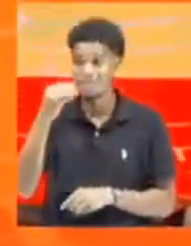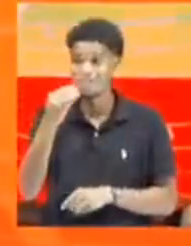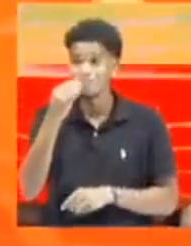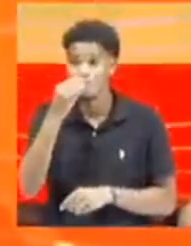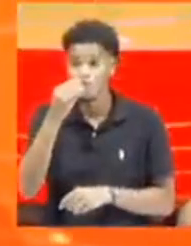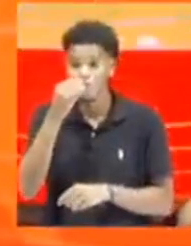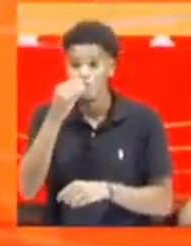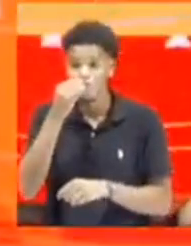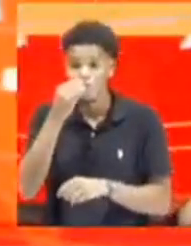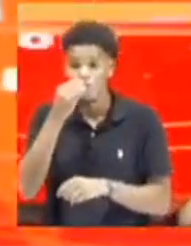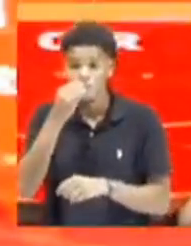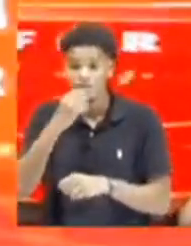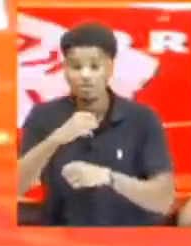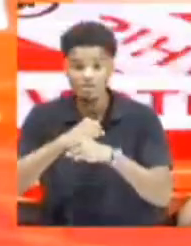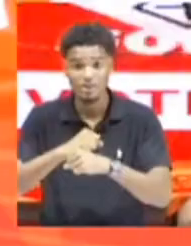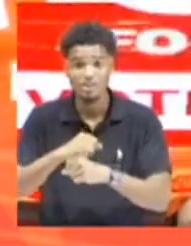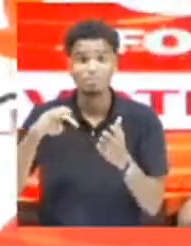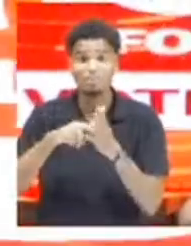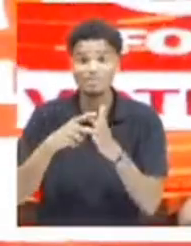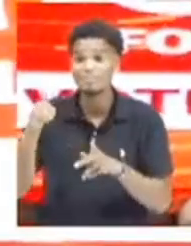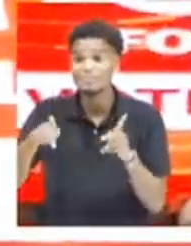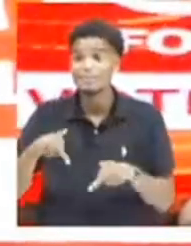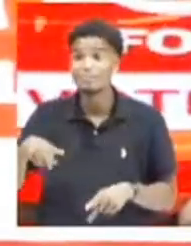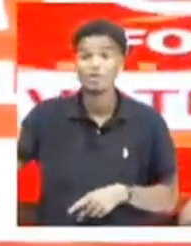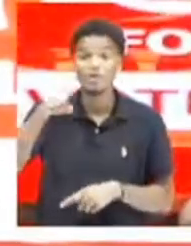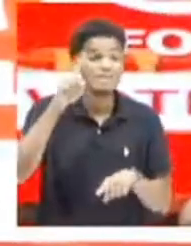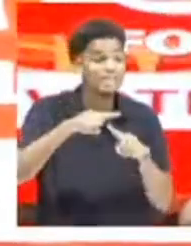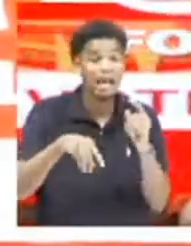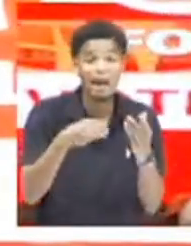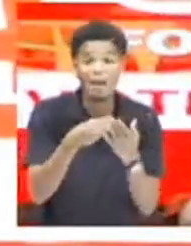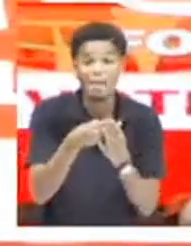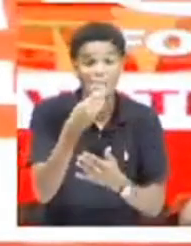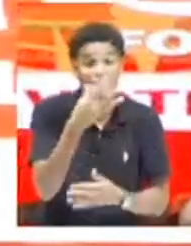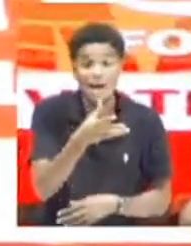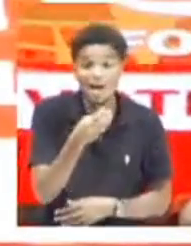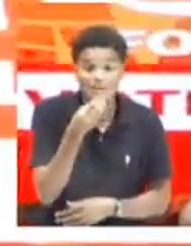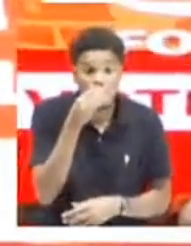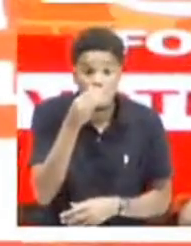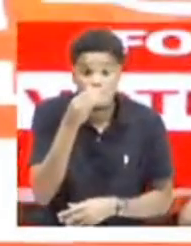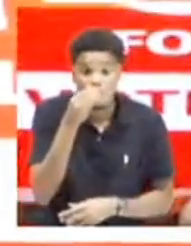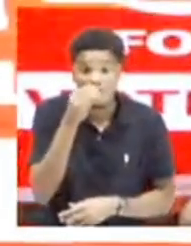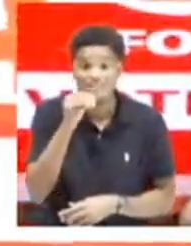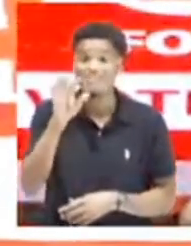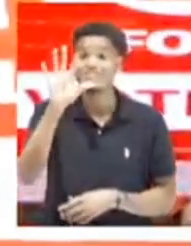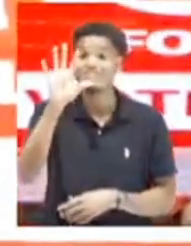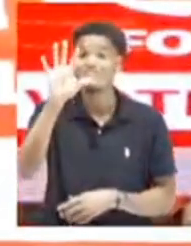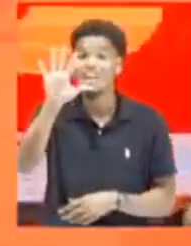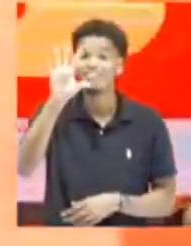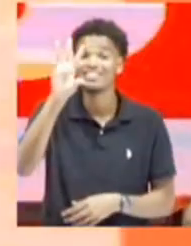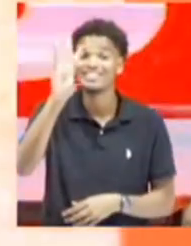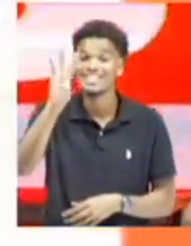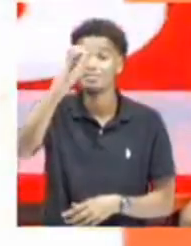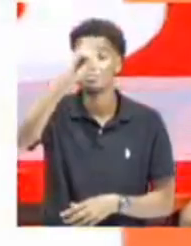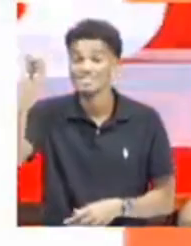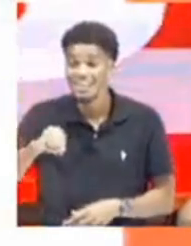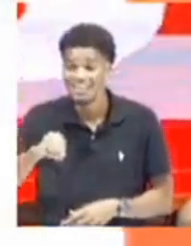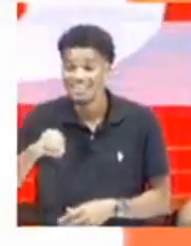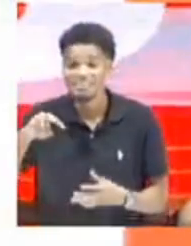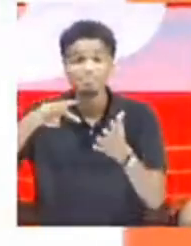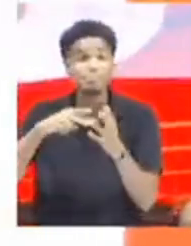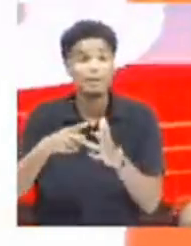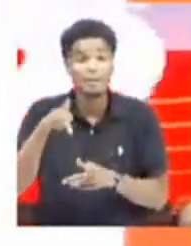food to eat, is 56%. Then it means that the people who work can't